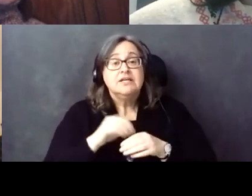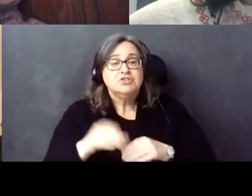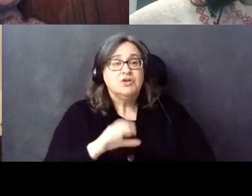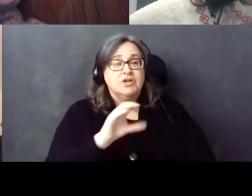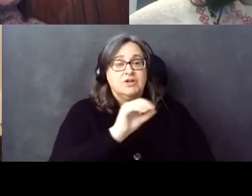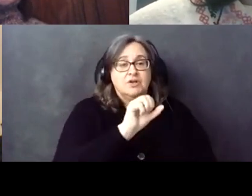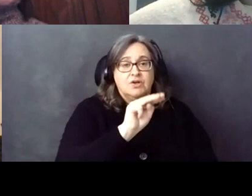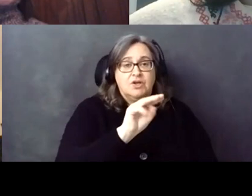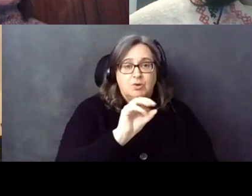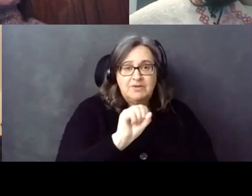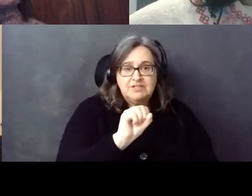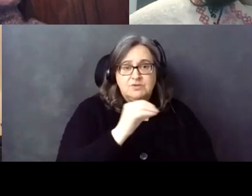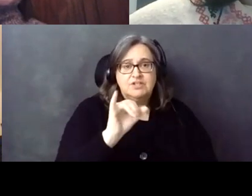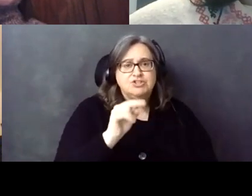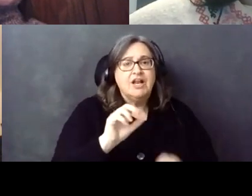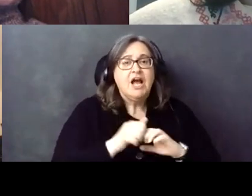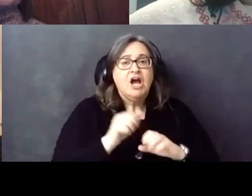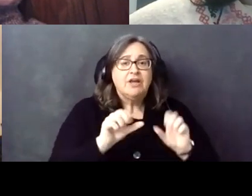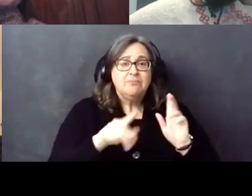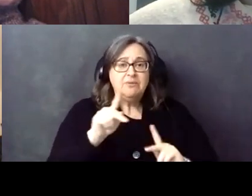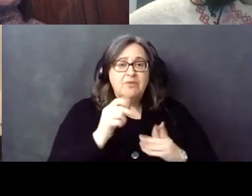individuals help your respective organizations?